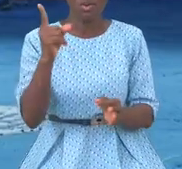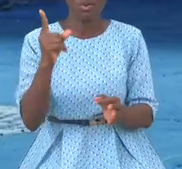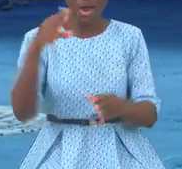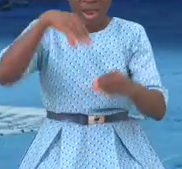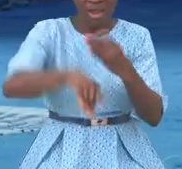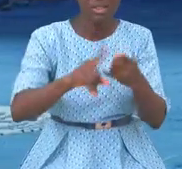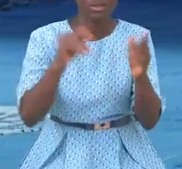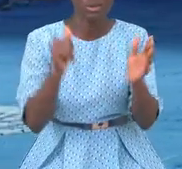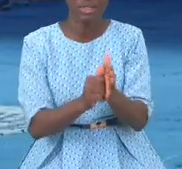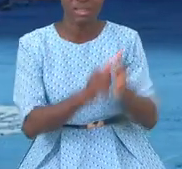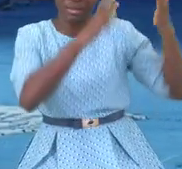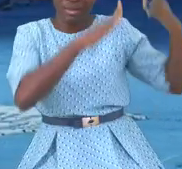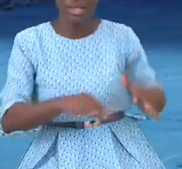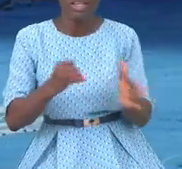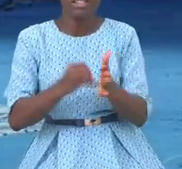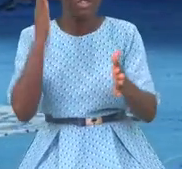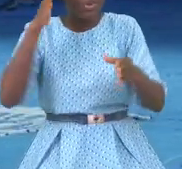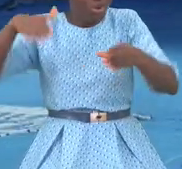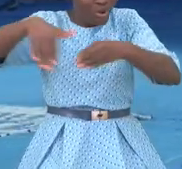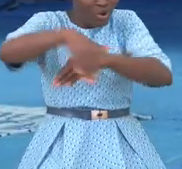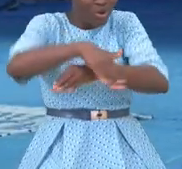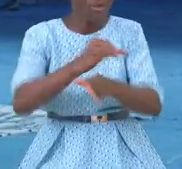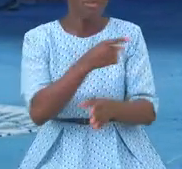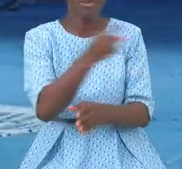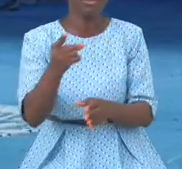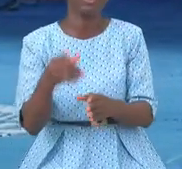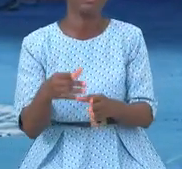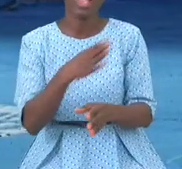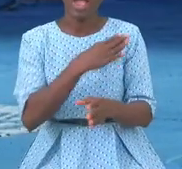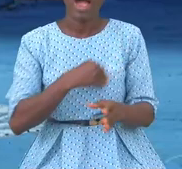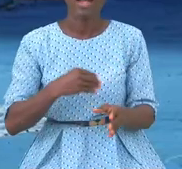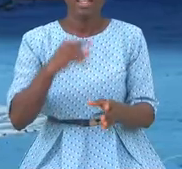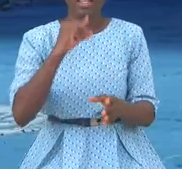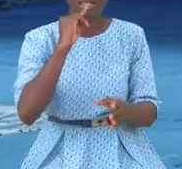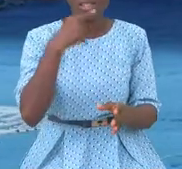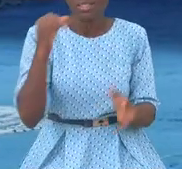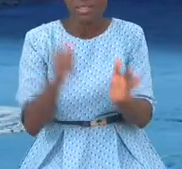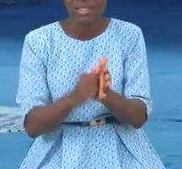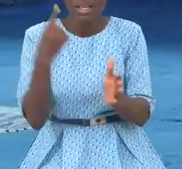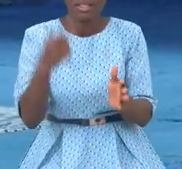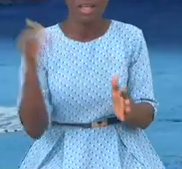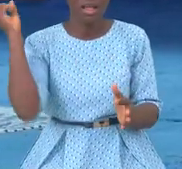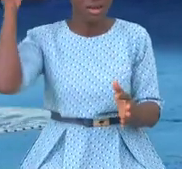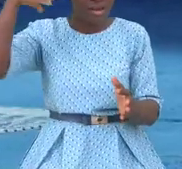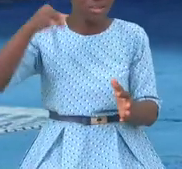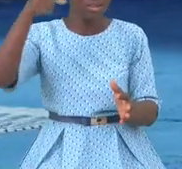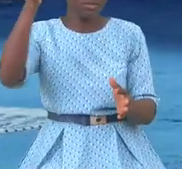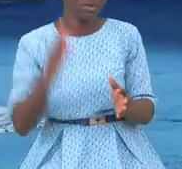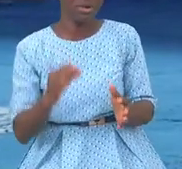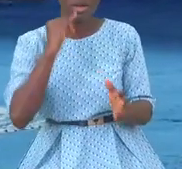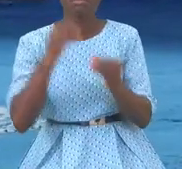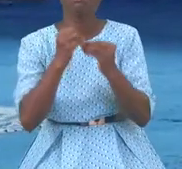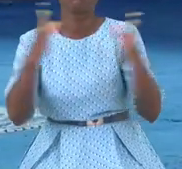up. And it's saying the grace of God is abundant, wide and deep. And then it says, if